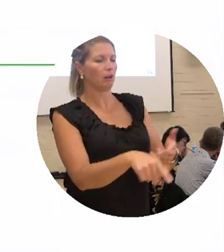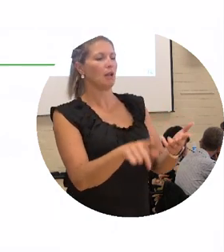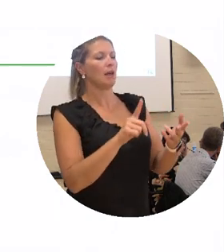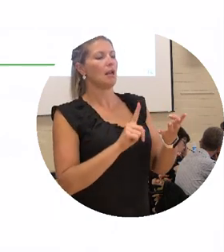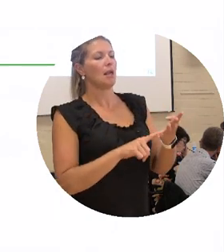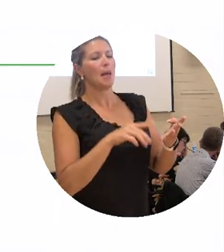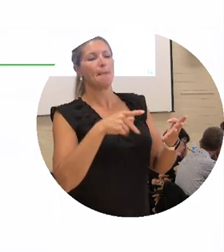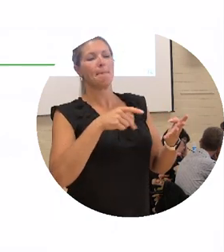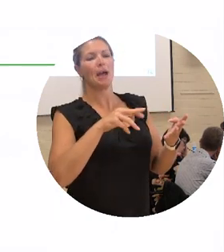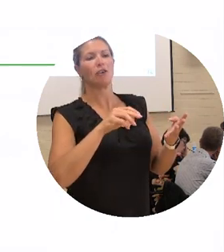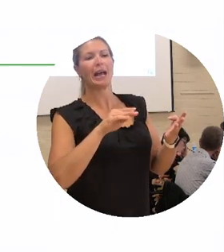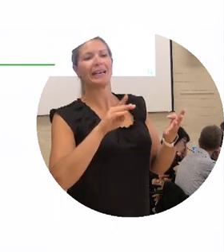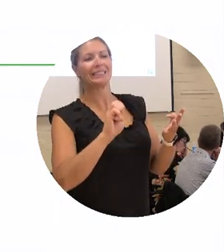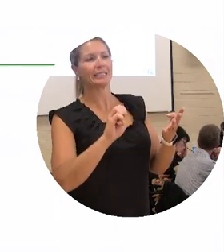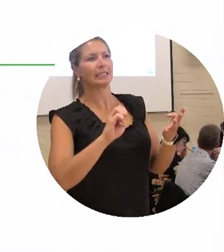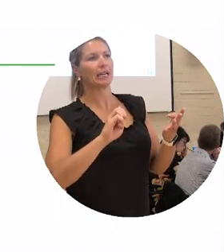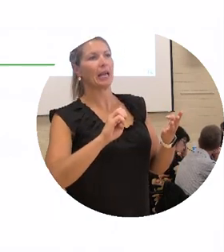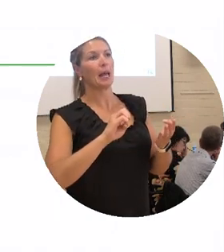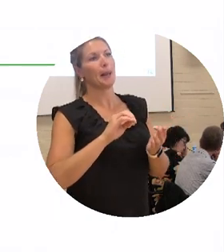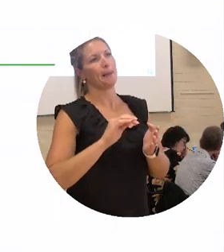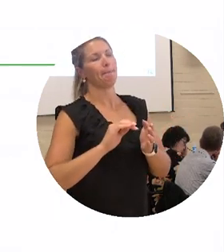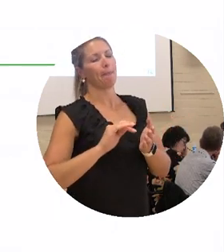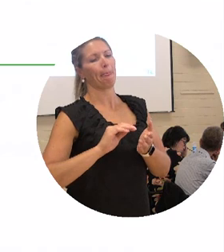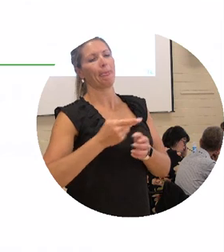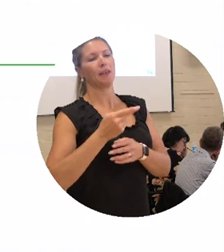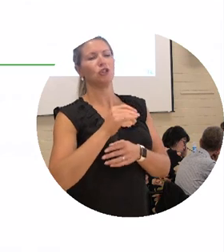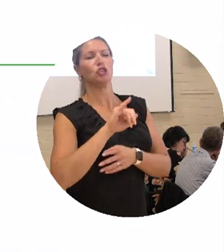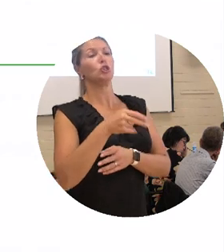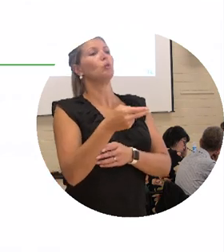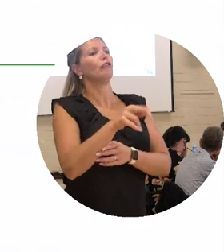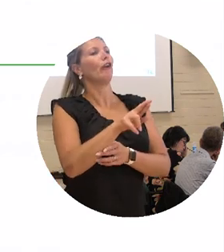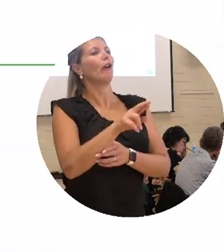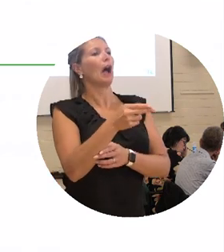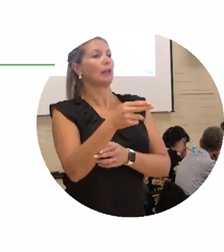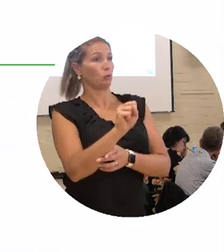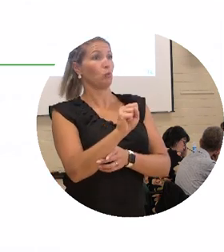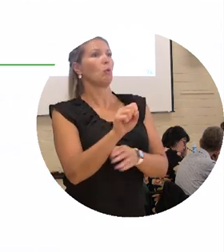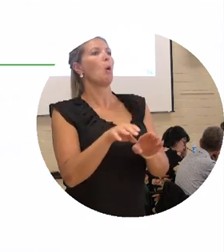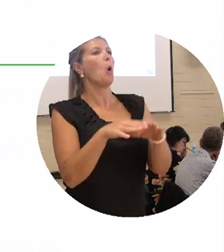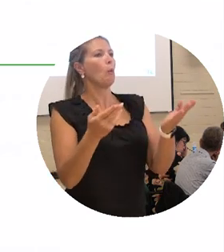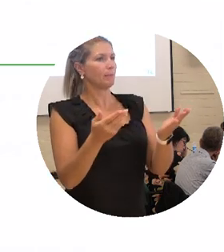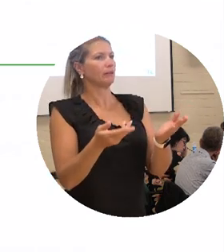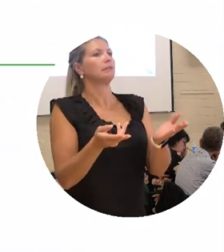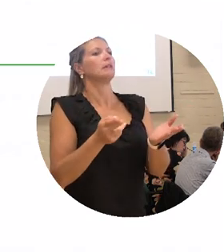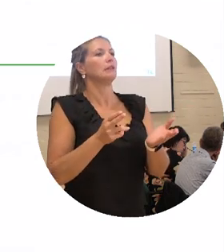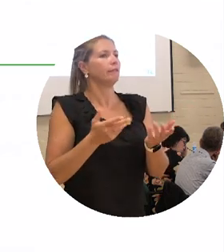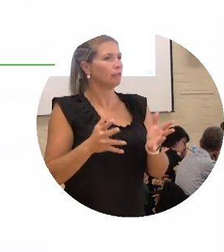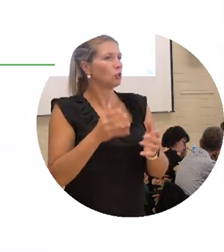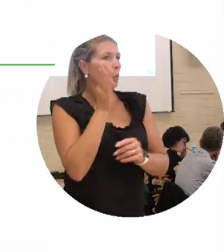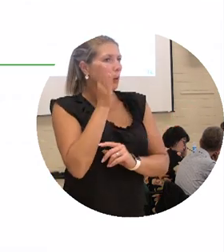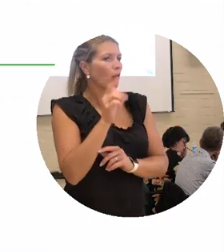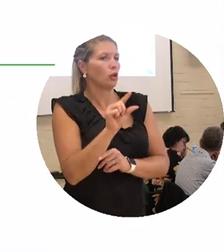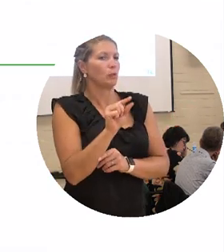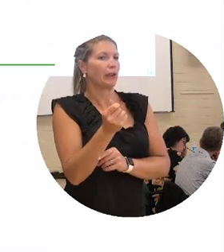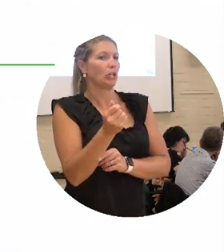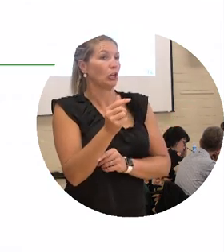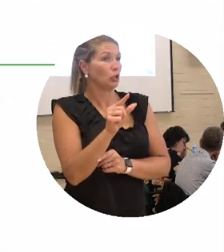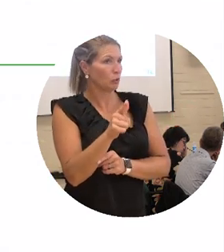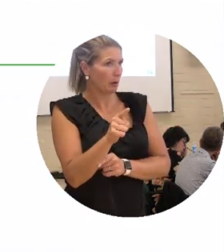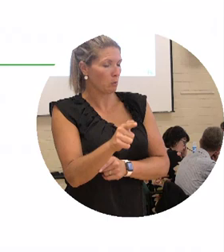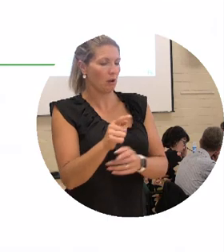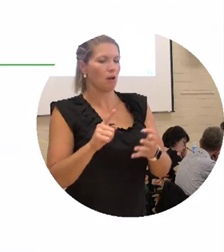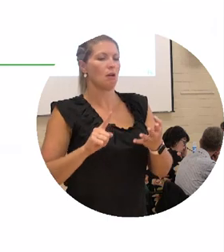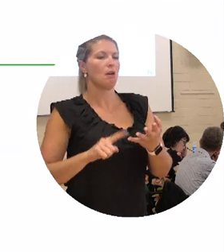at September 2021, and the school design is very similar to what you've all seen at Waterford Valley High.